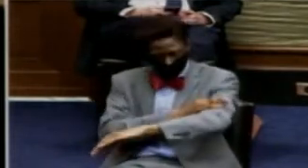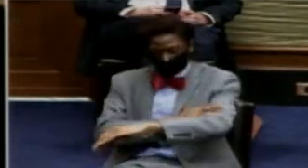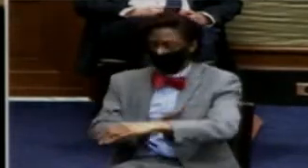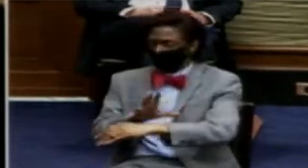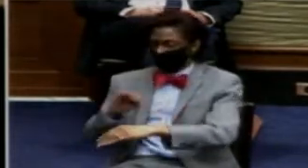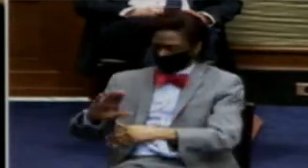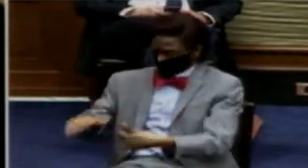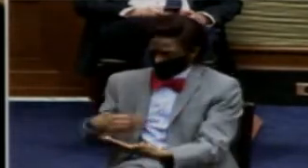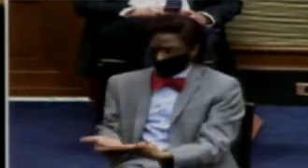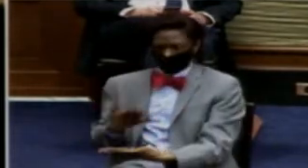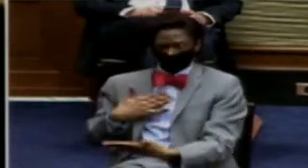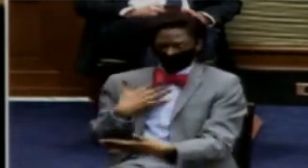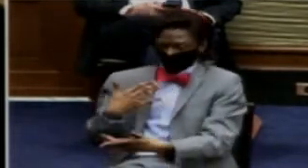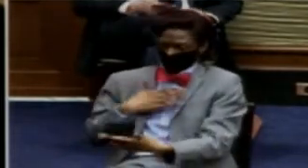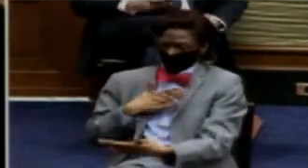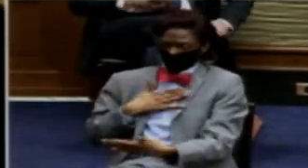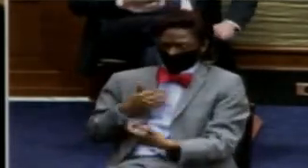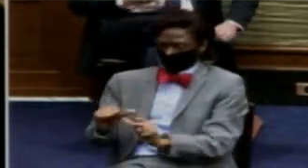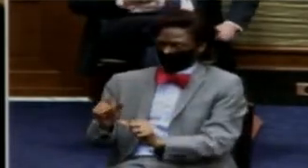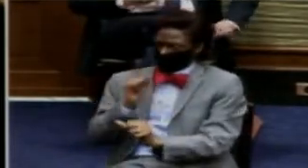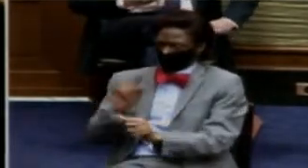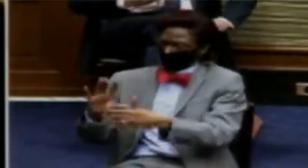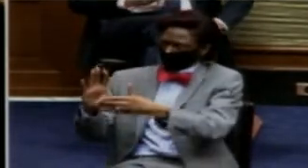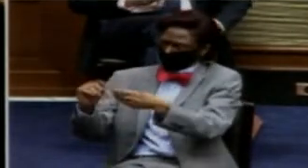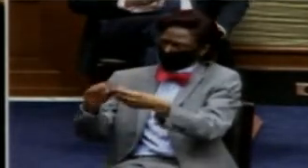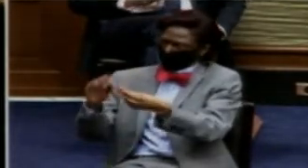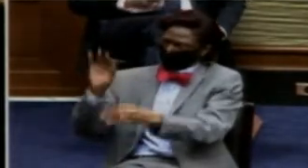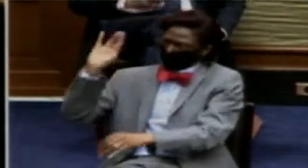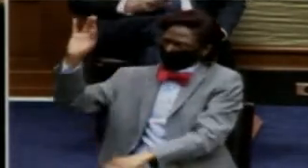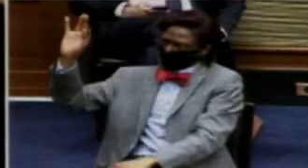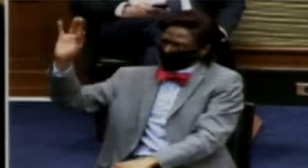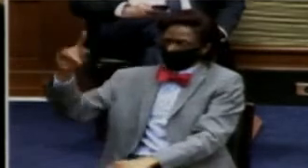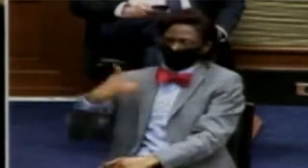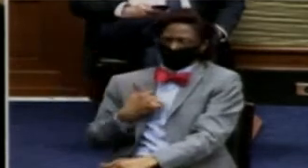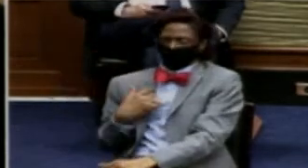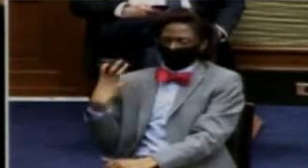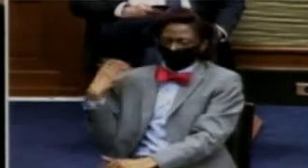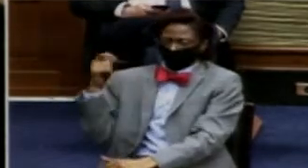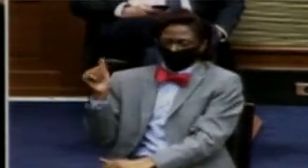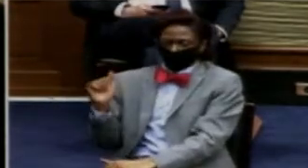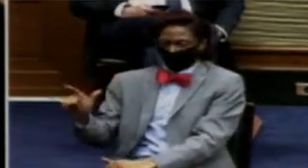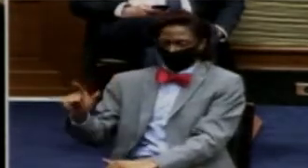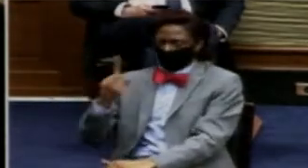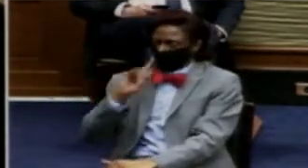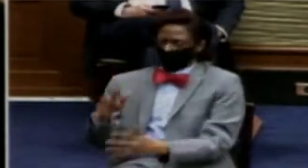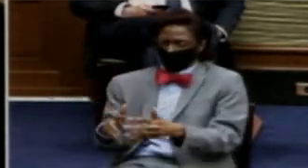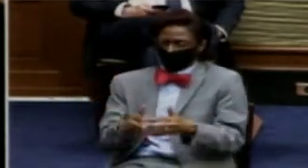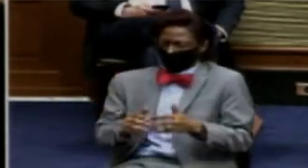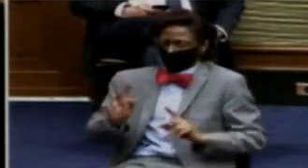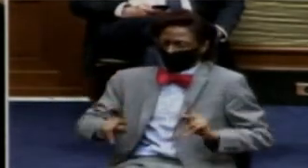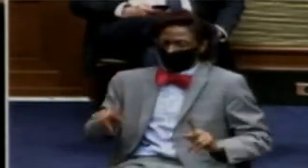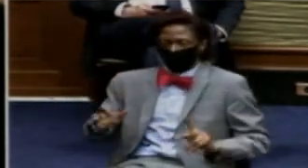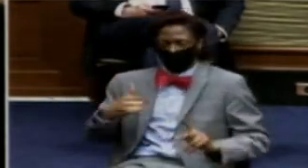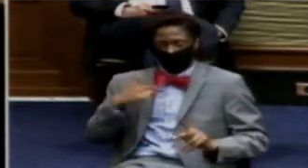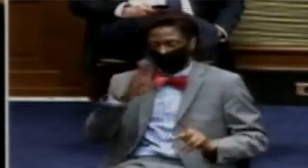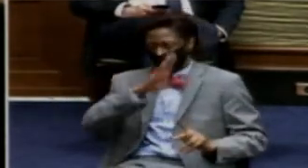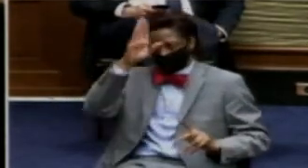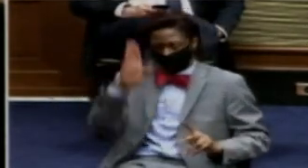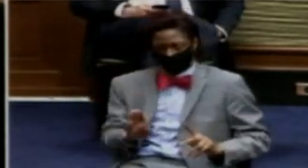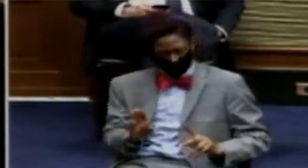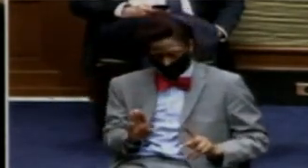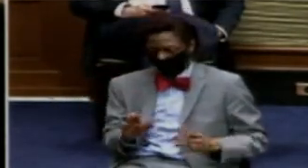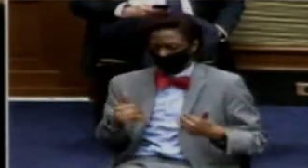my efforts to speak out on Capitol Hill on behalf of other Americans, I have never had anyone